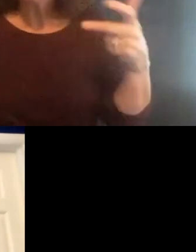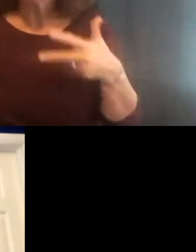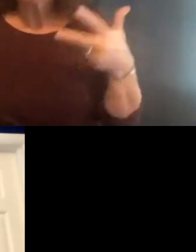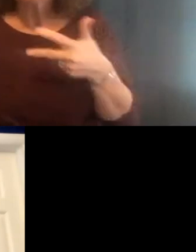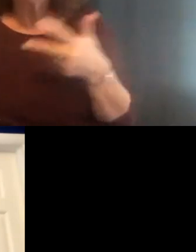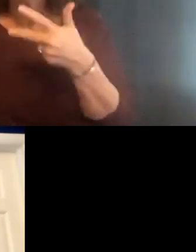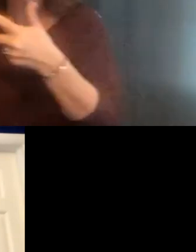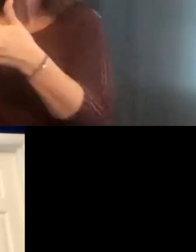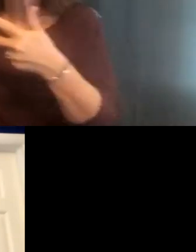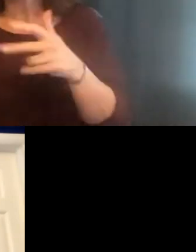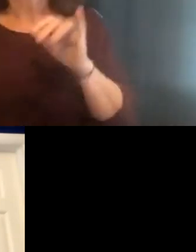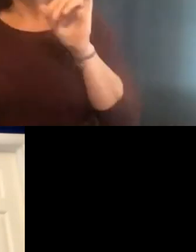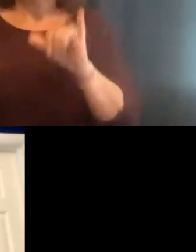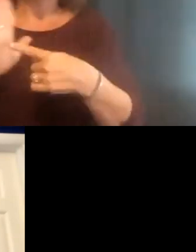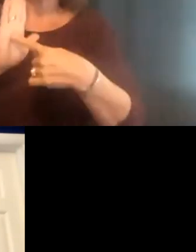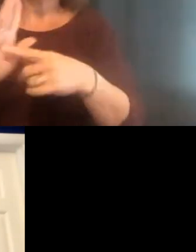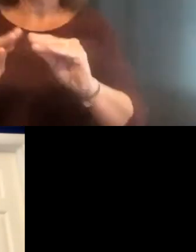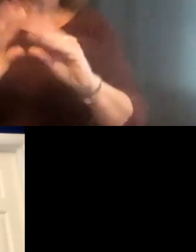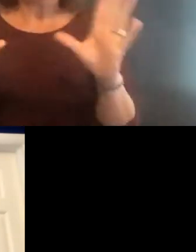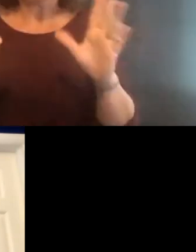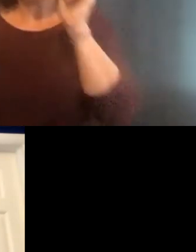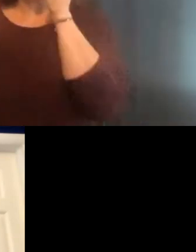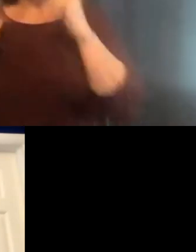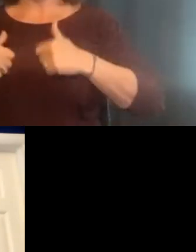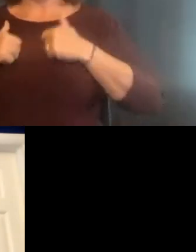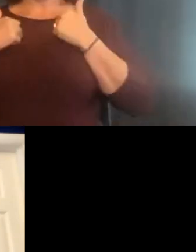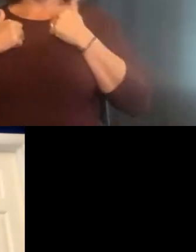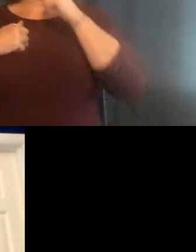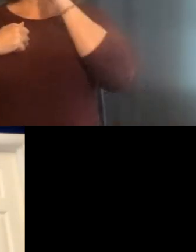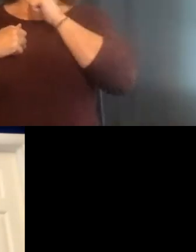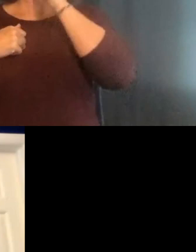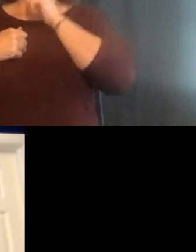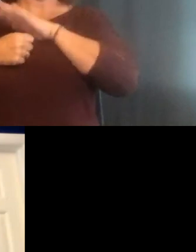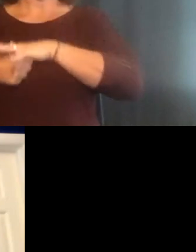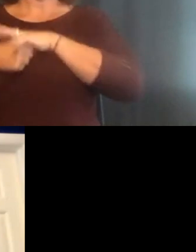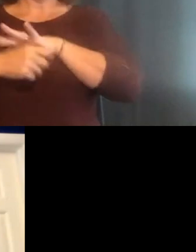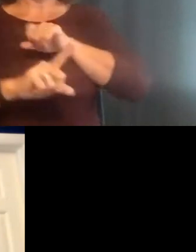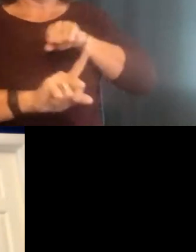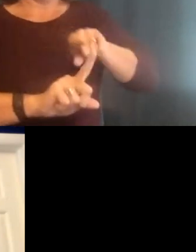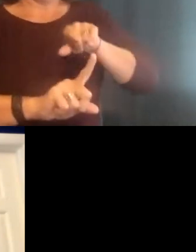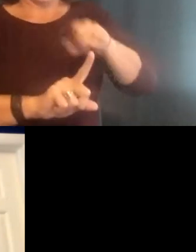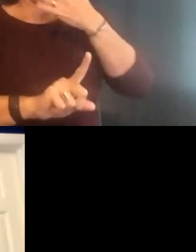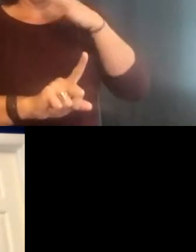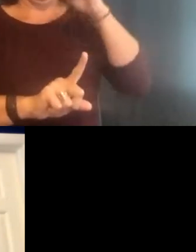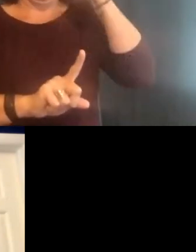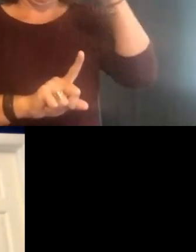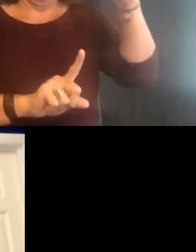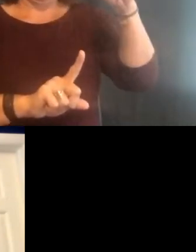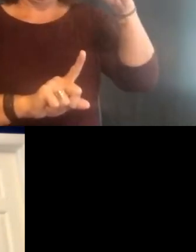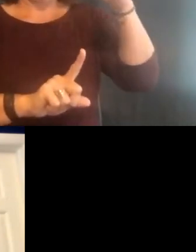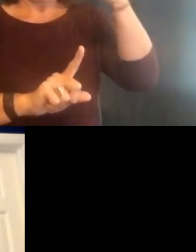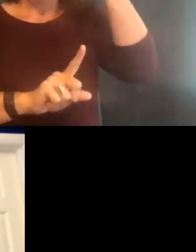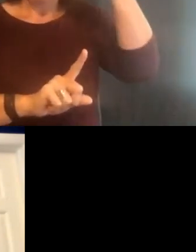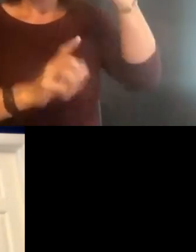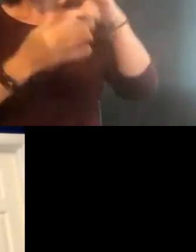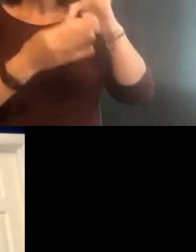clear indication of what is the waking life stressor that's triggering this nightmare, some memory about her ex-husband. But it's